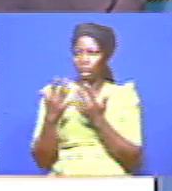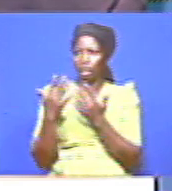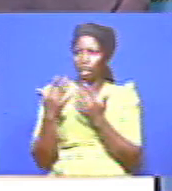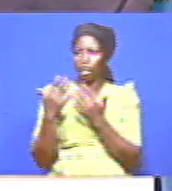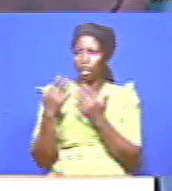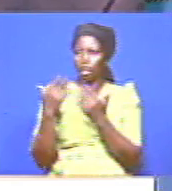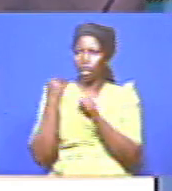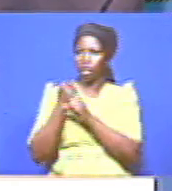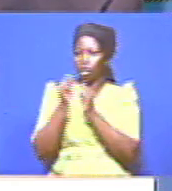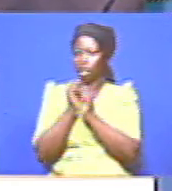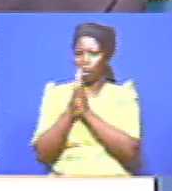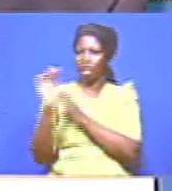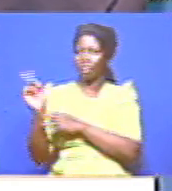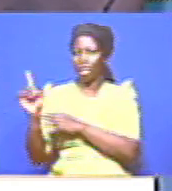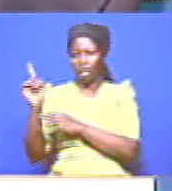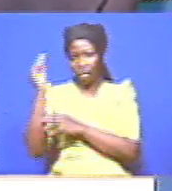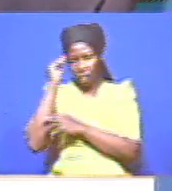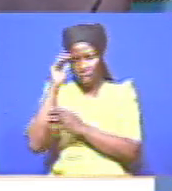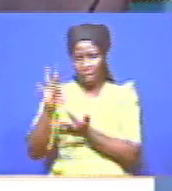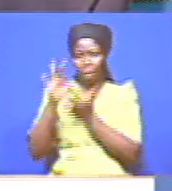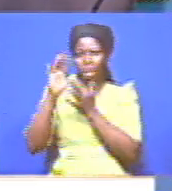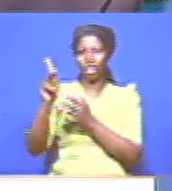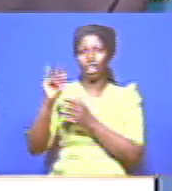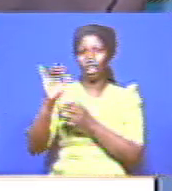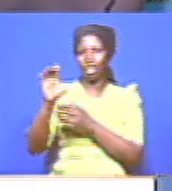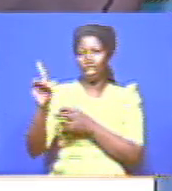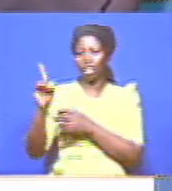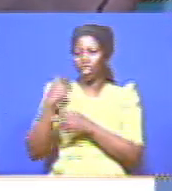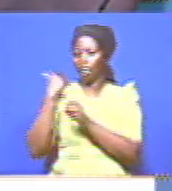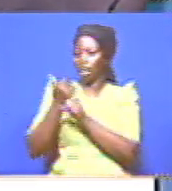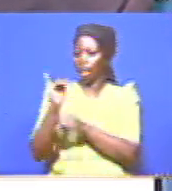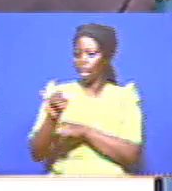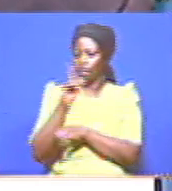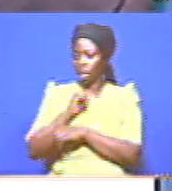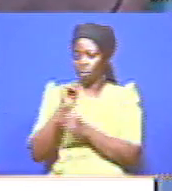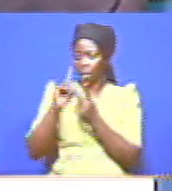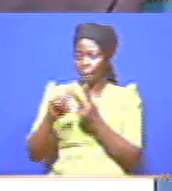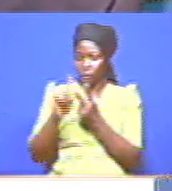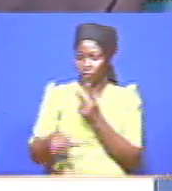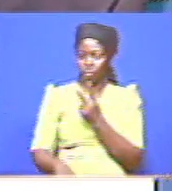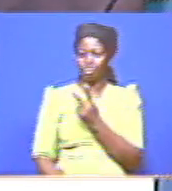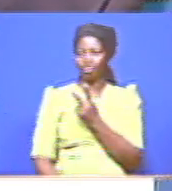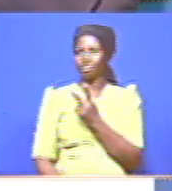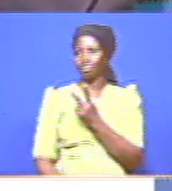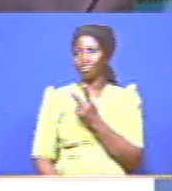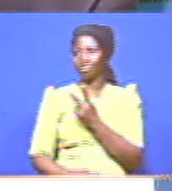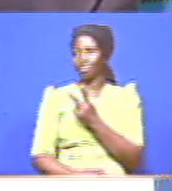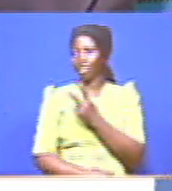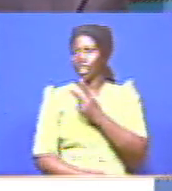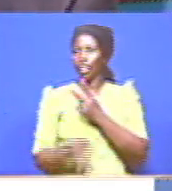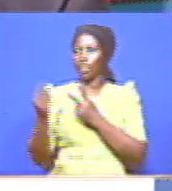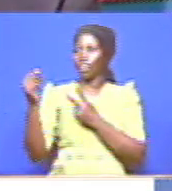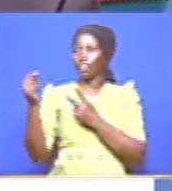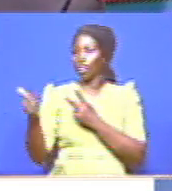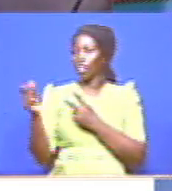Minister of Education, particularly Kenya Institute of Curriculum, which we have done. Mm-hmm. Number two, that's at the beginning. Mm-hmm. Number two, just a few months ago,